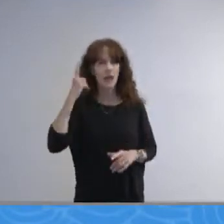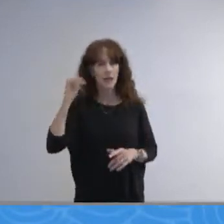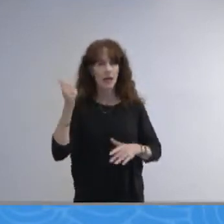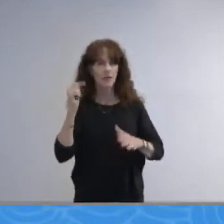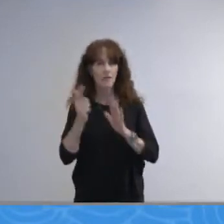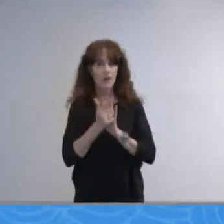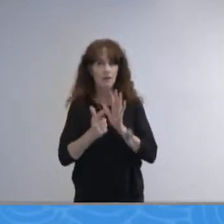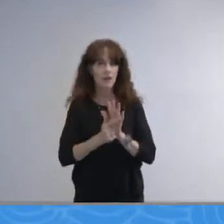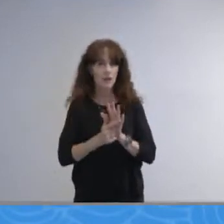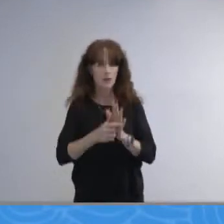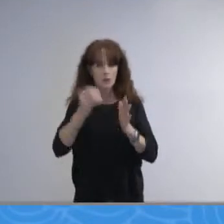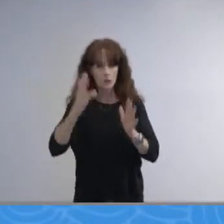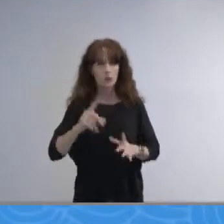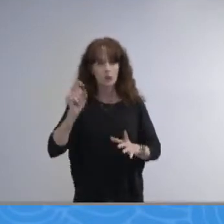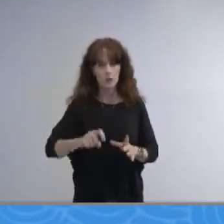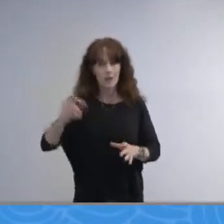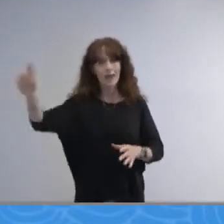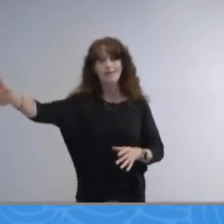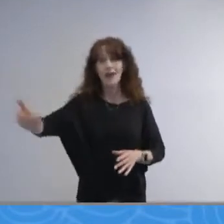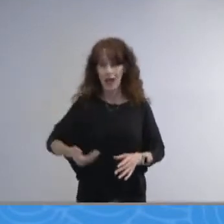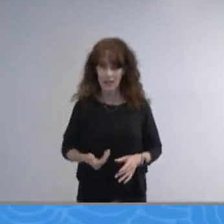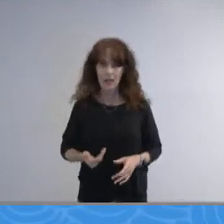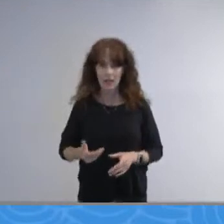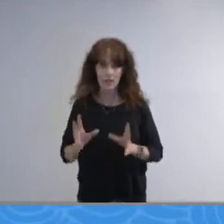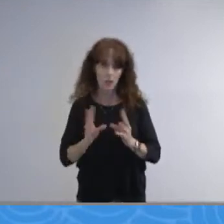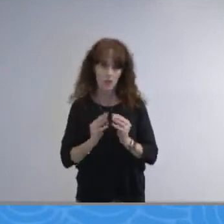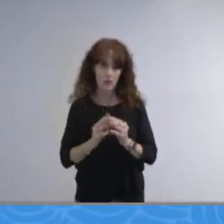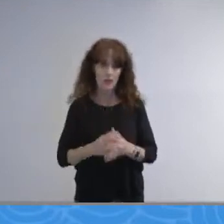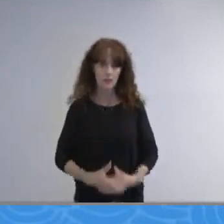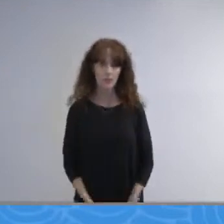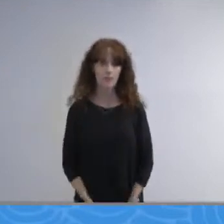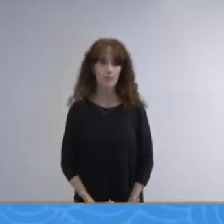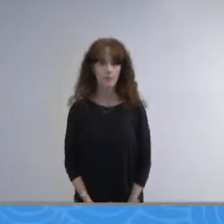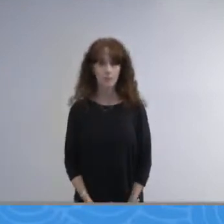California laws, students should be invited to the meeting.